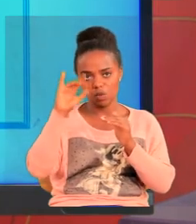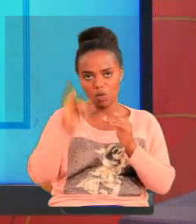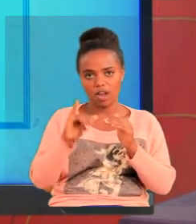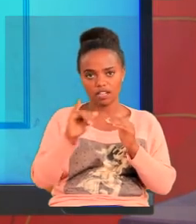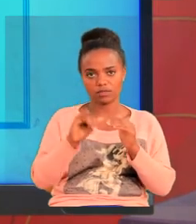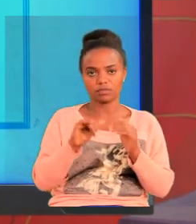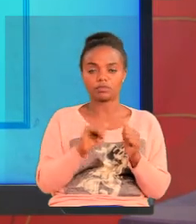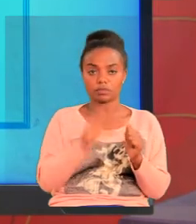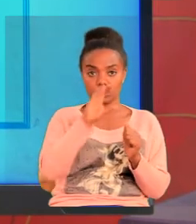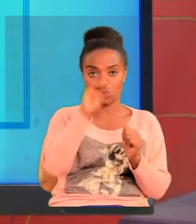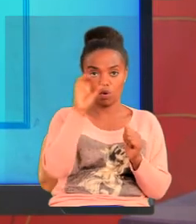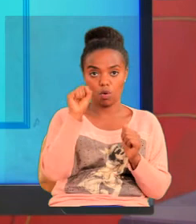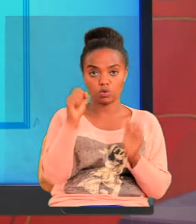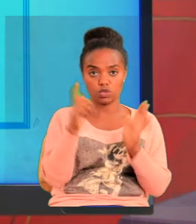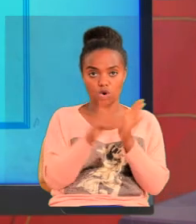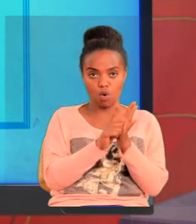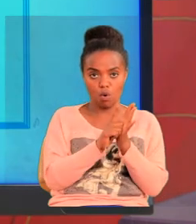cosine,